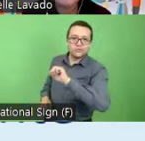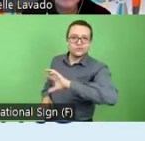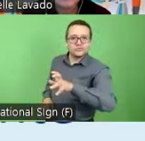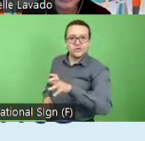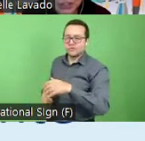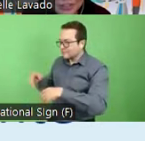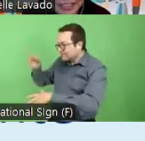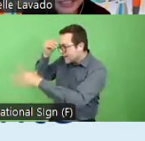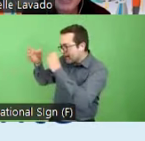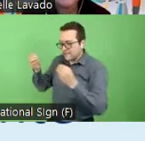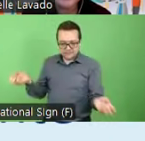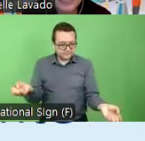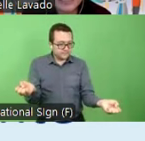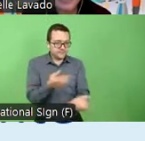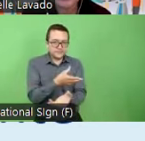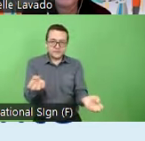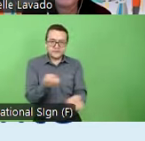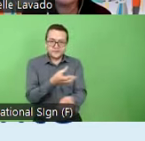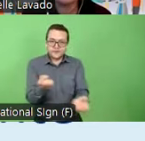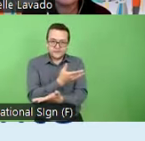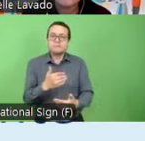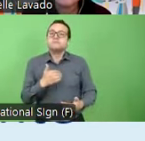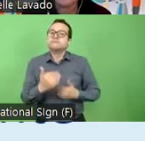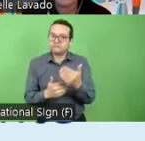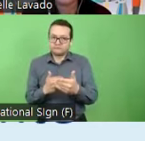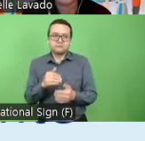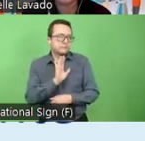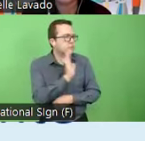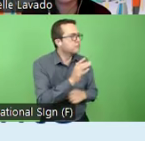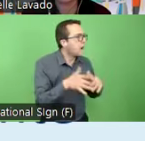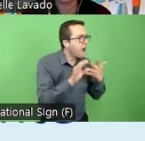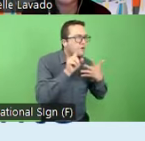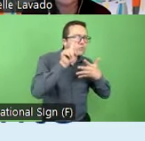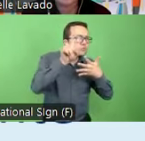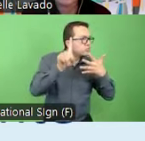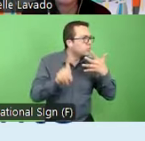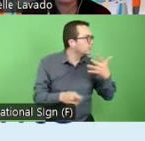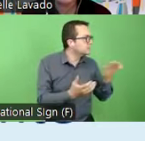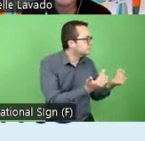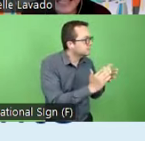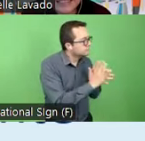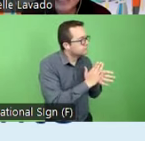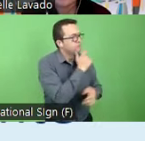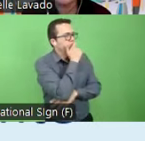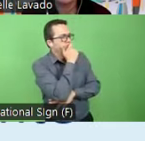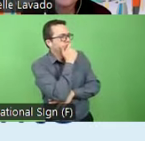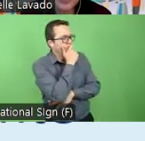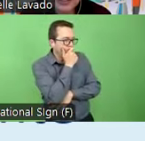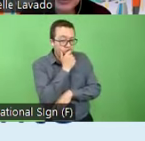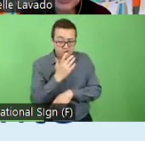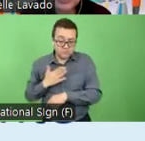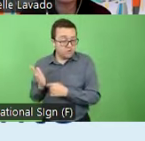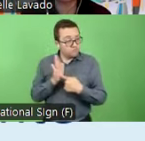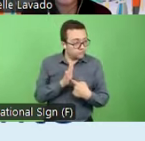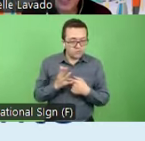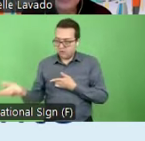in designing surveys, using indicators, and building governance for data systems. And lastly, we need to